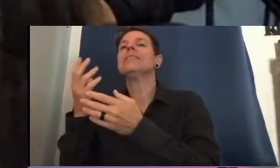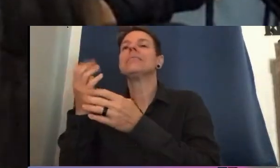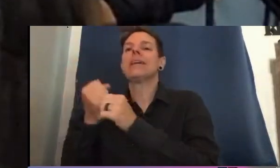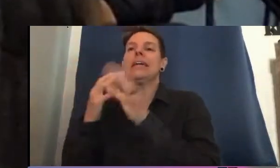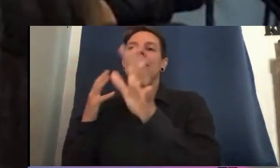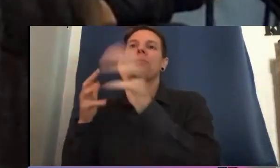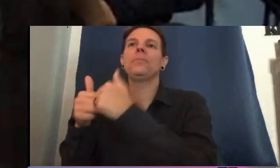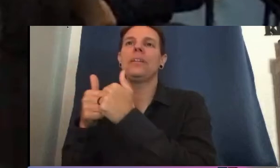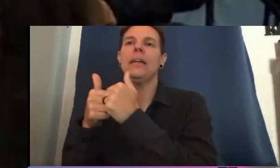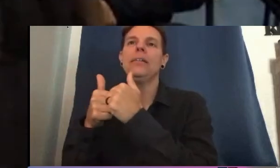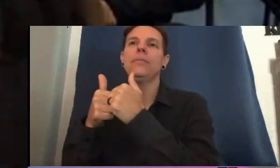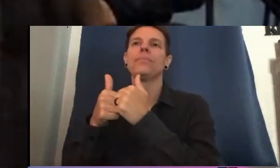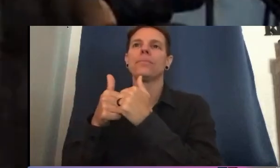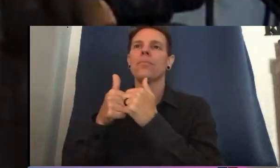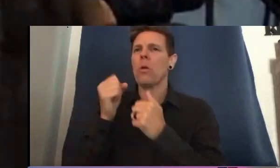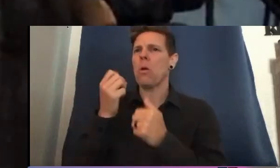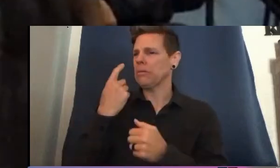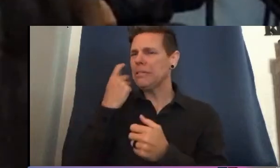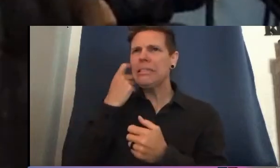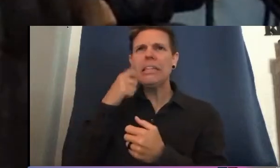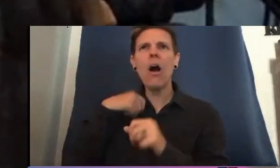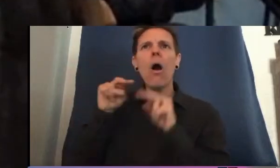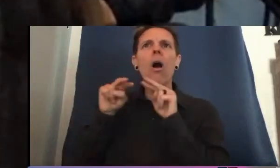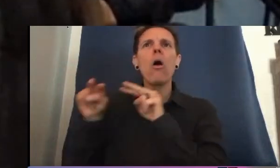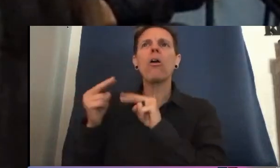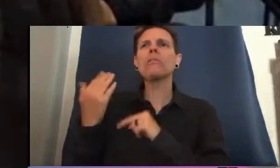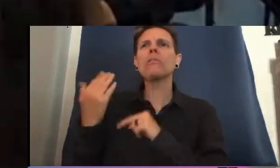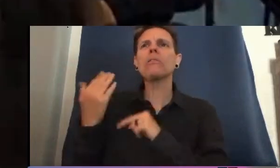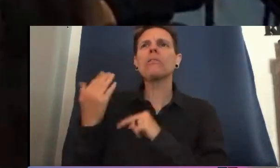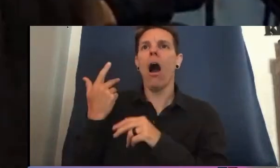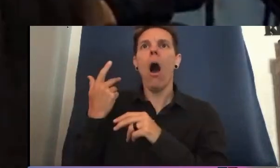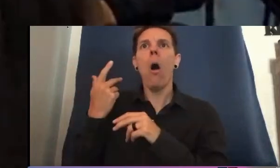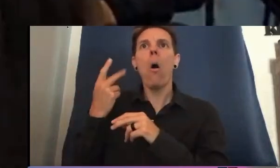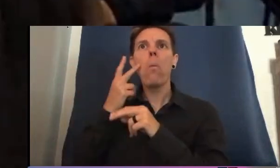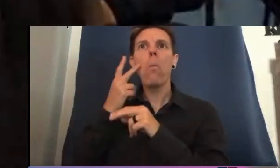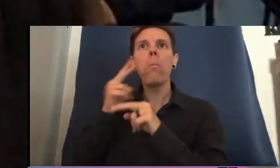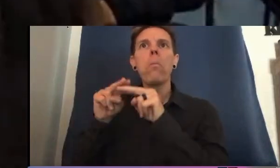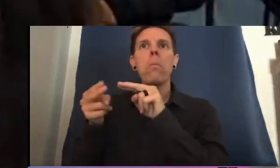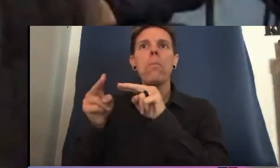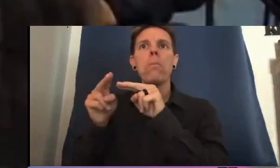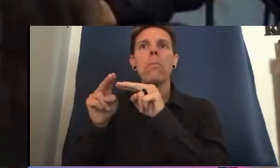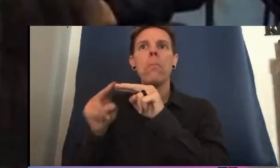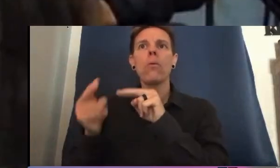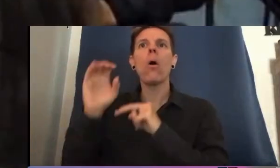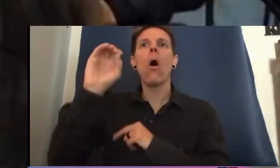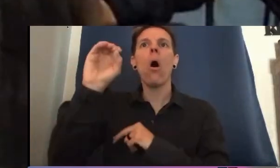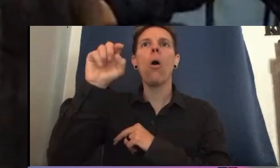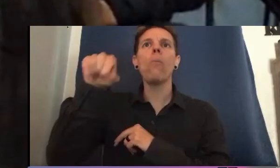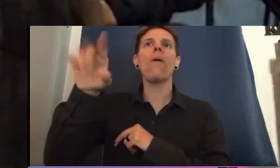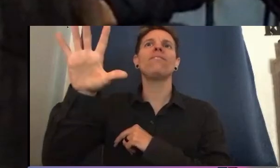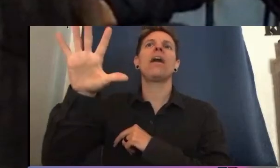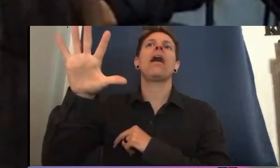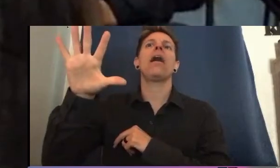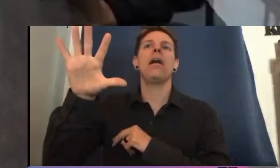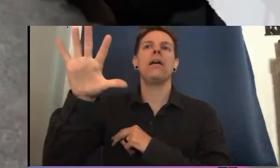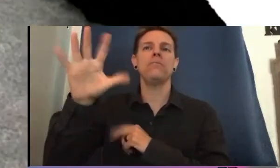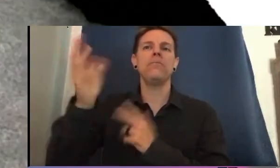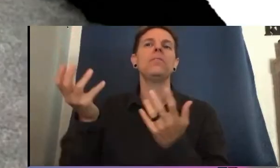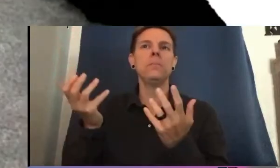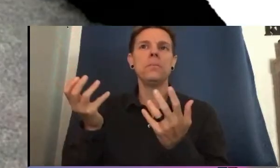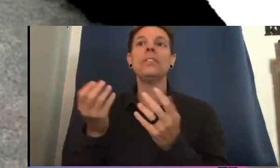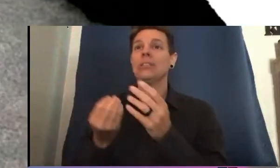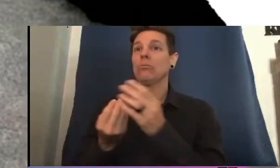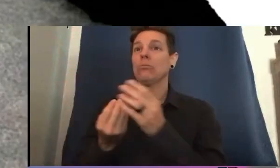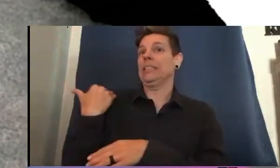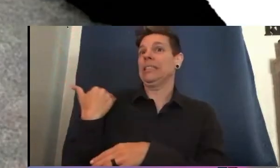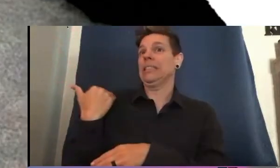but over quite a while now, it's dropping down to 0.5. Absolutely. In the springtime, I think we peaked at